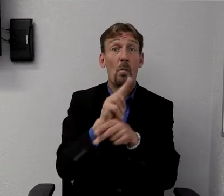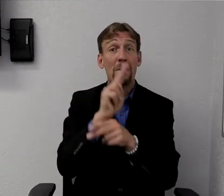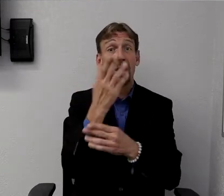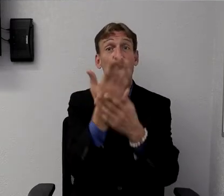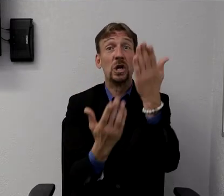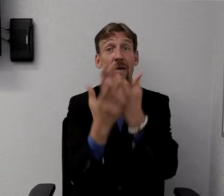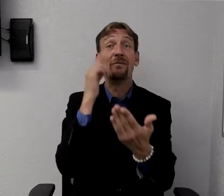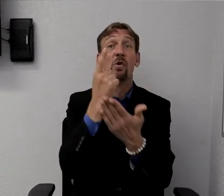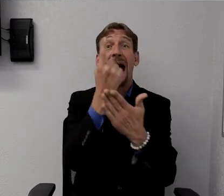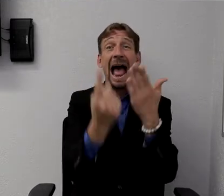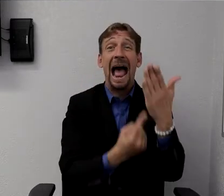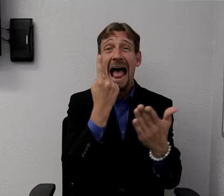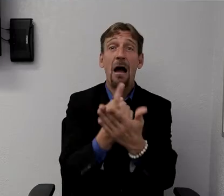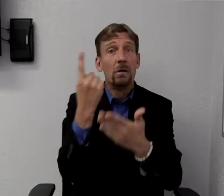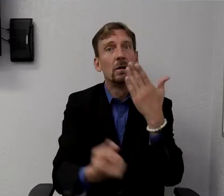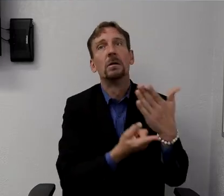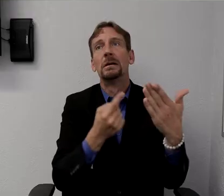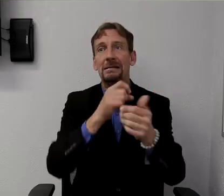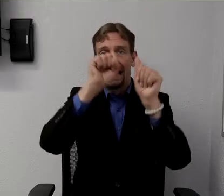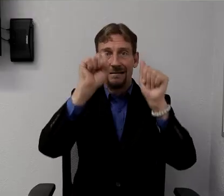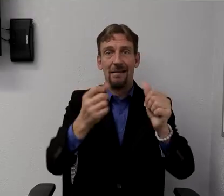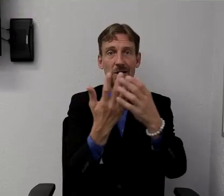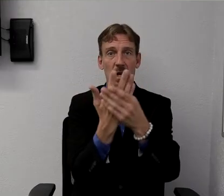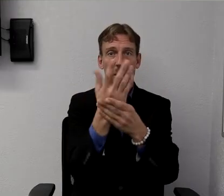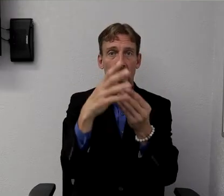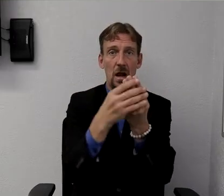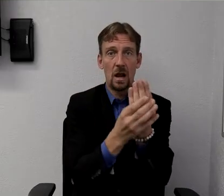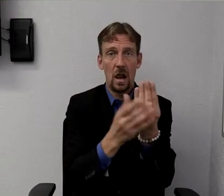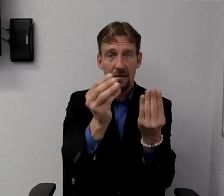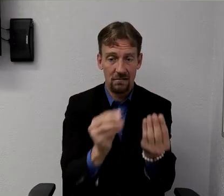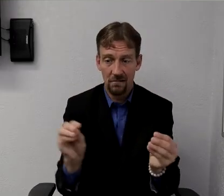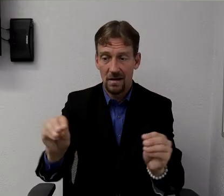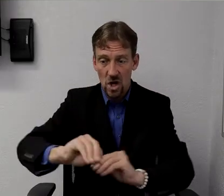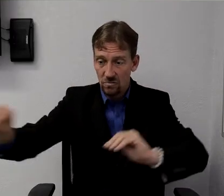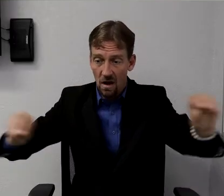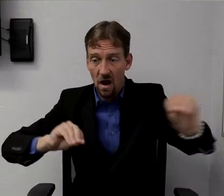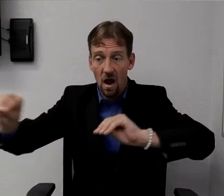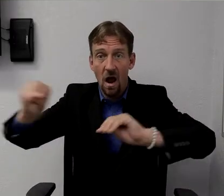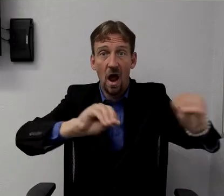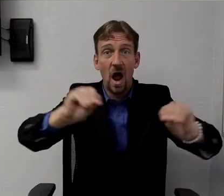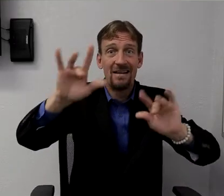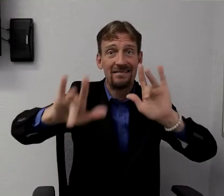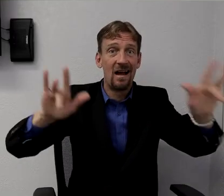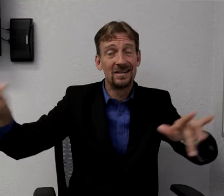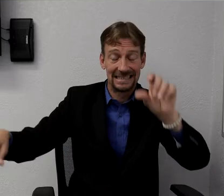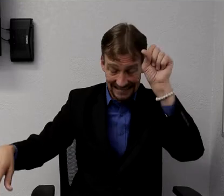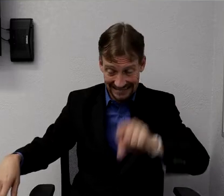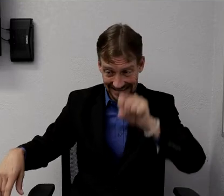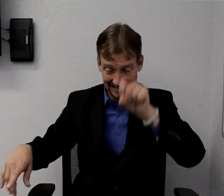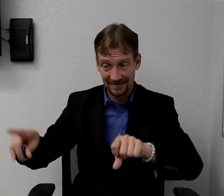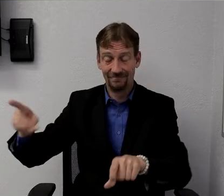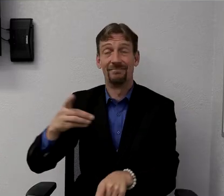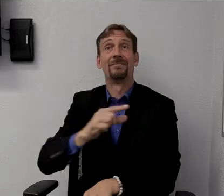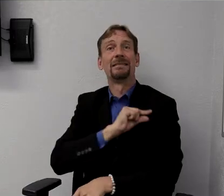touching object wearing those same gloves? Yes, you can. And that's why the